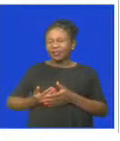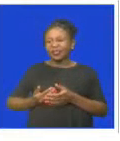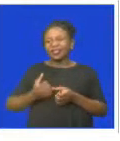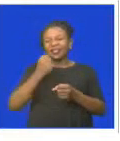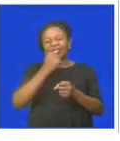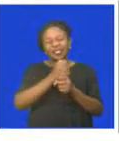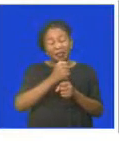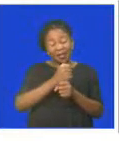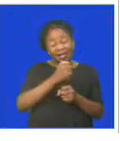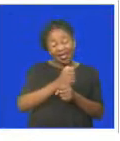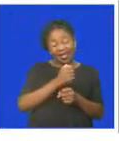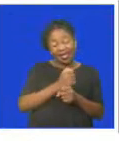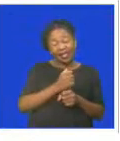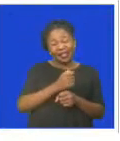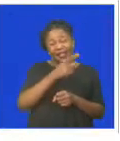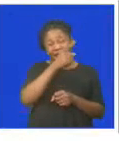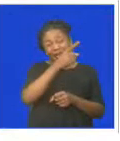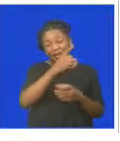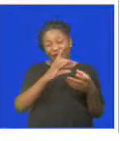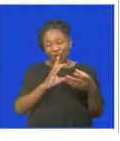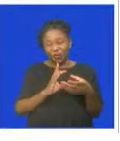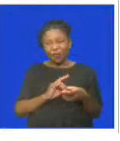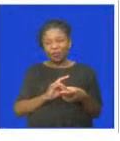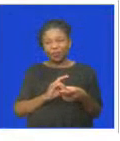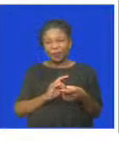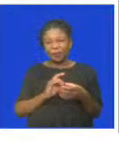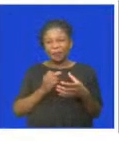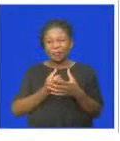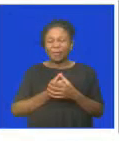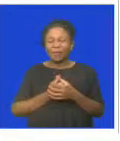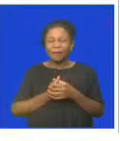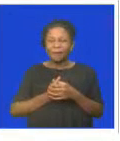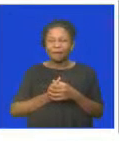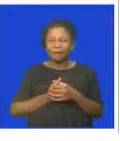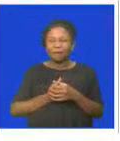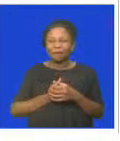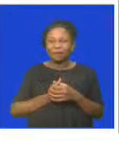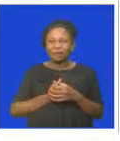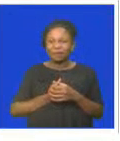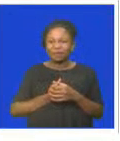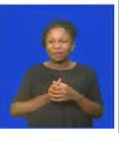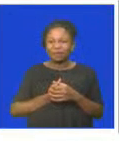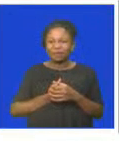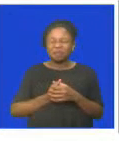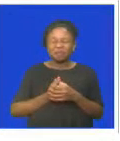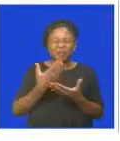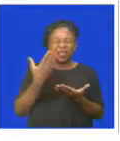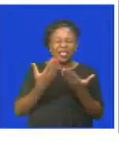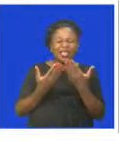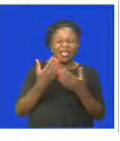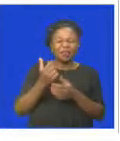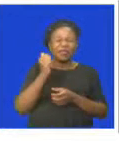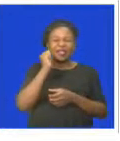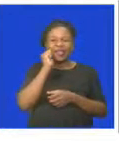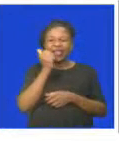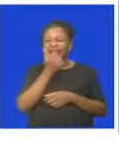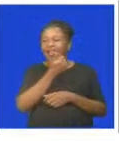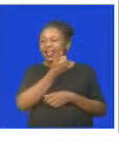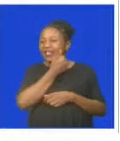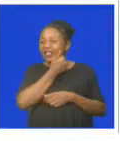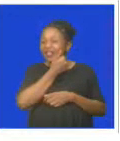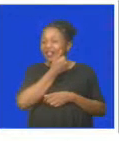Domestic worker. We used to say domestic workers, but those people who are